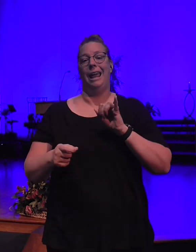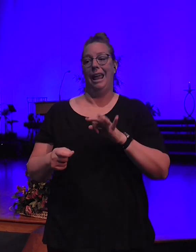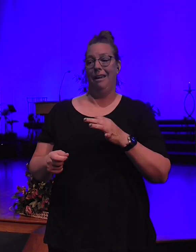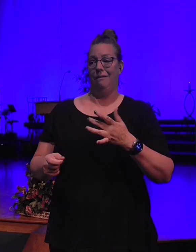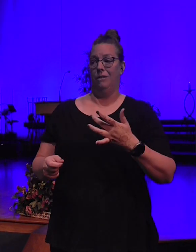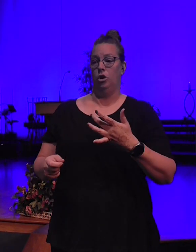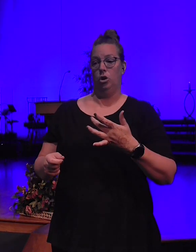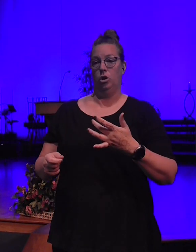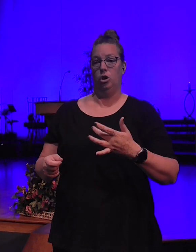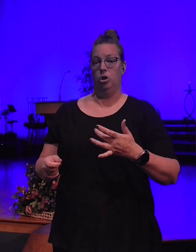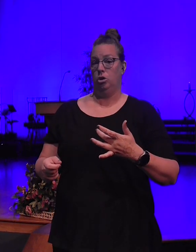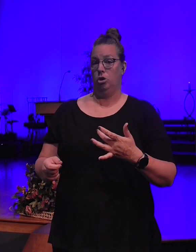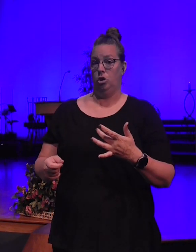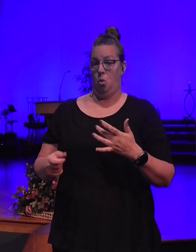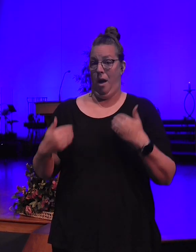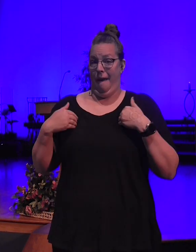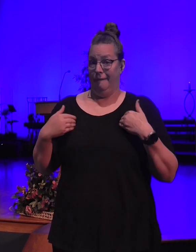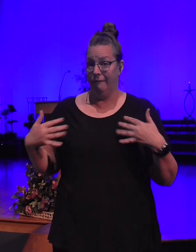with fear,